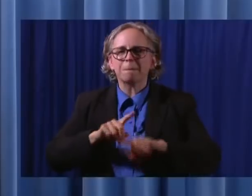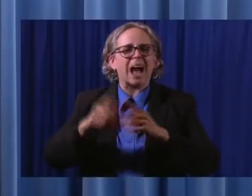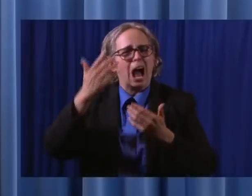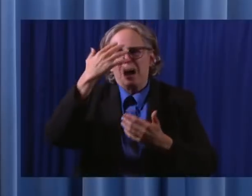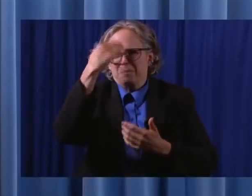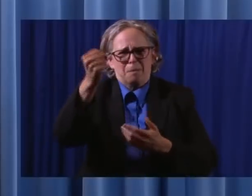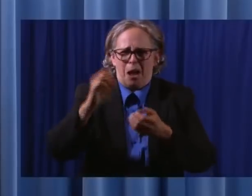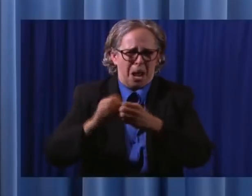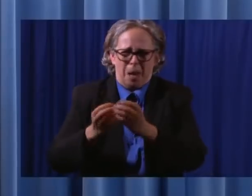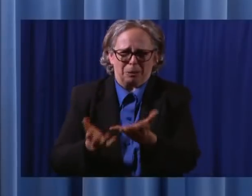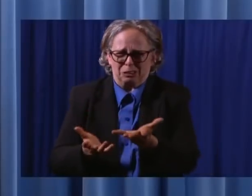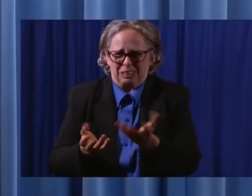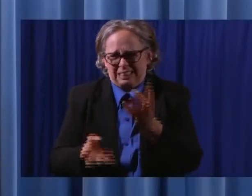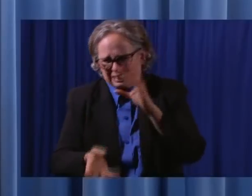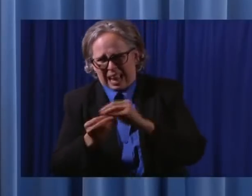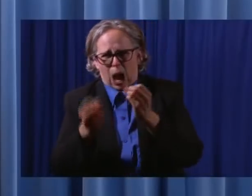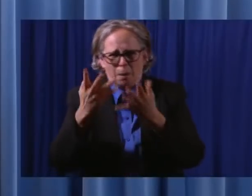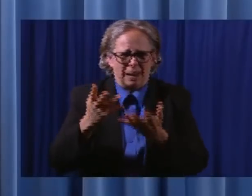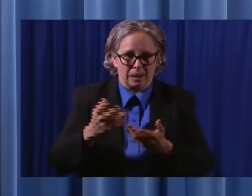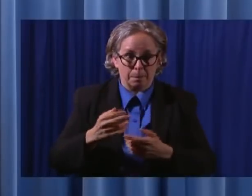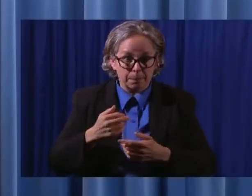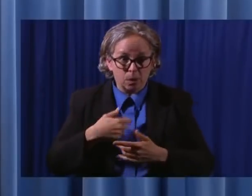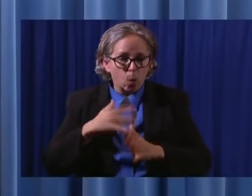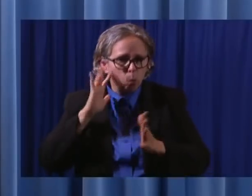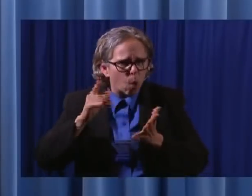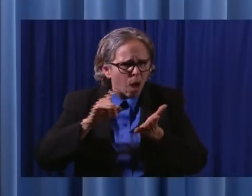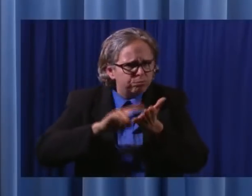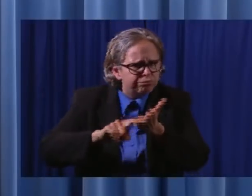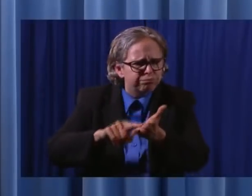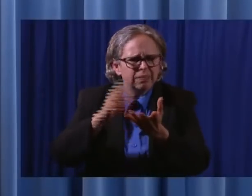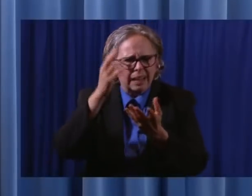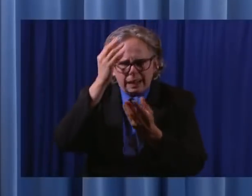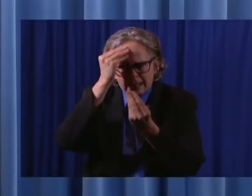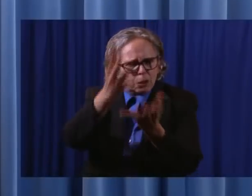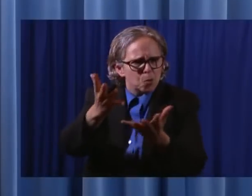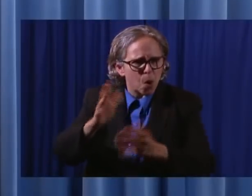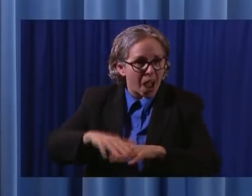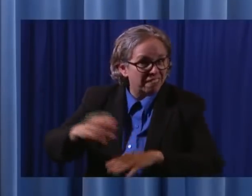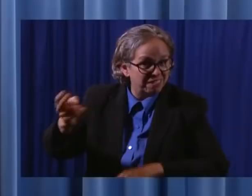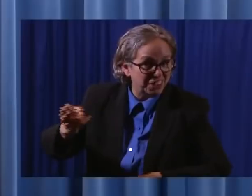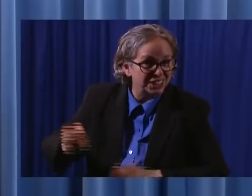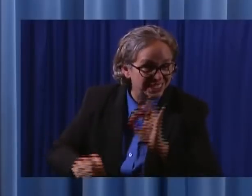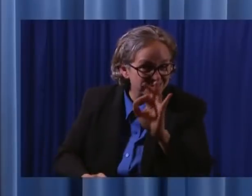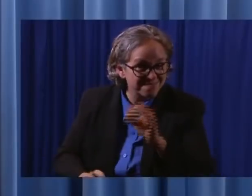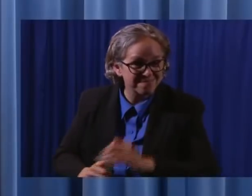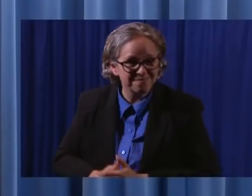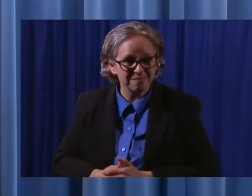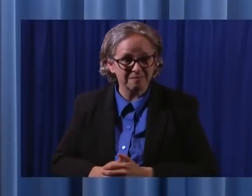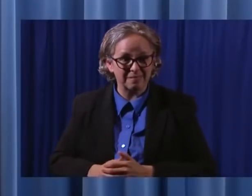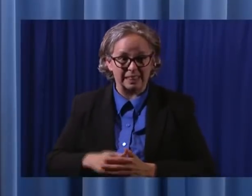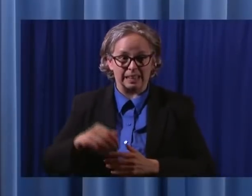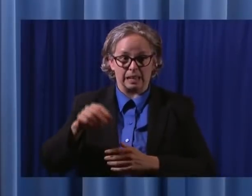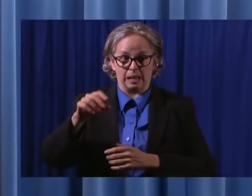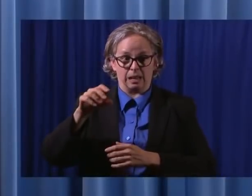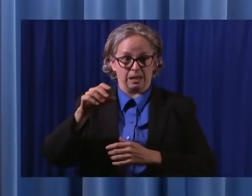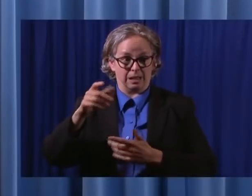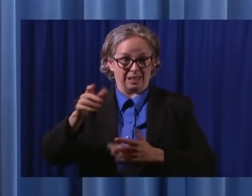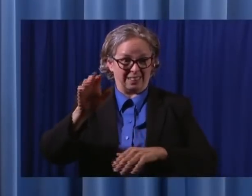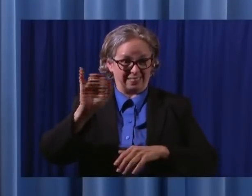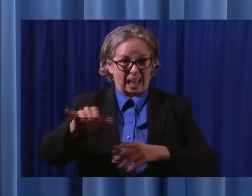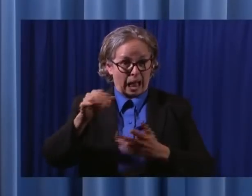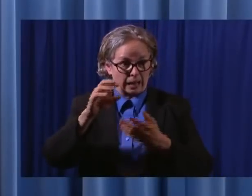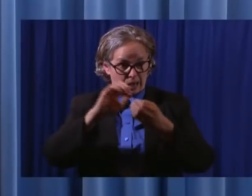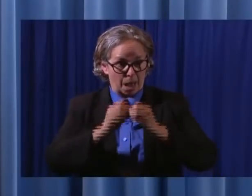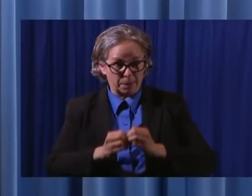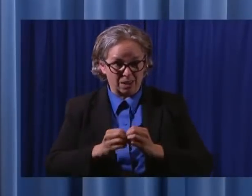of course, but I'll get that for you, or Dan can get that number for you. We can give you some numbers on that because we